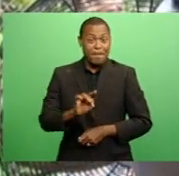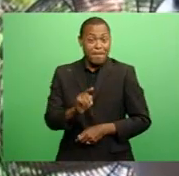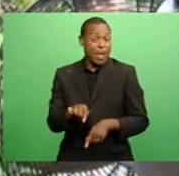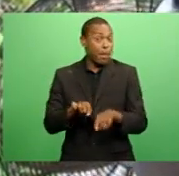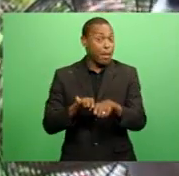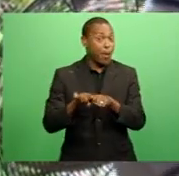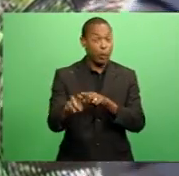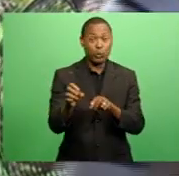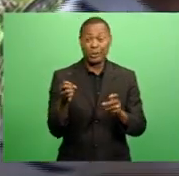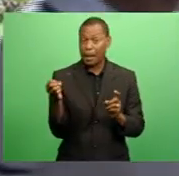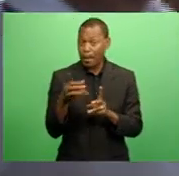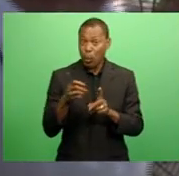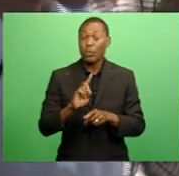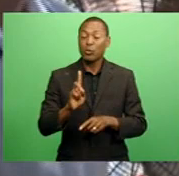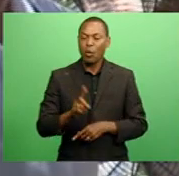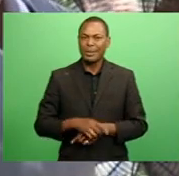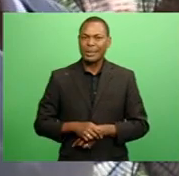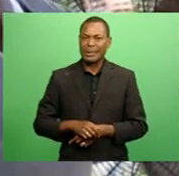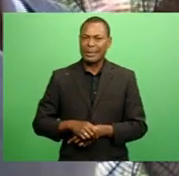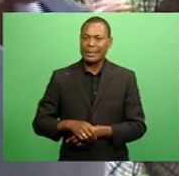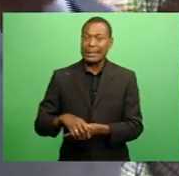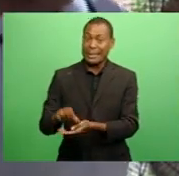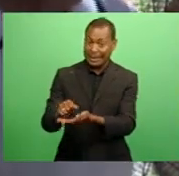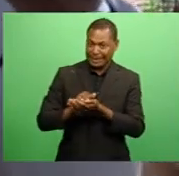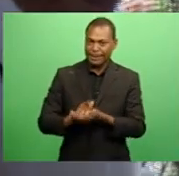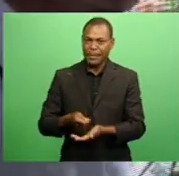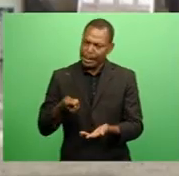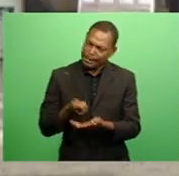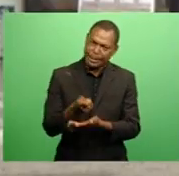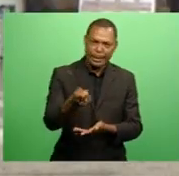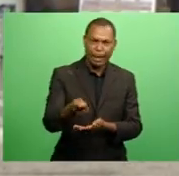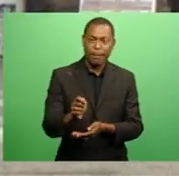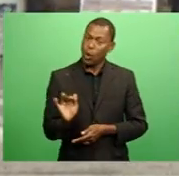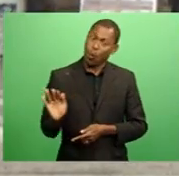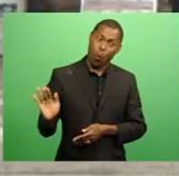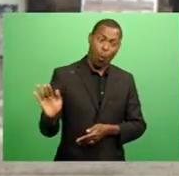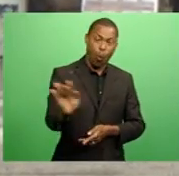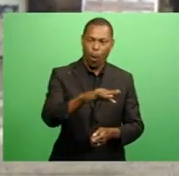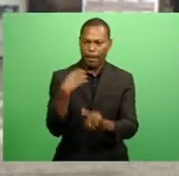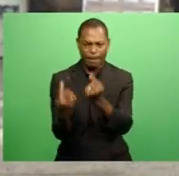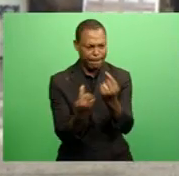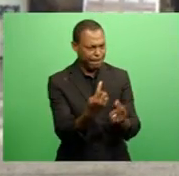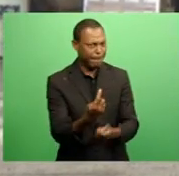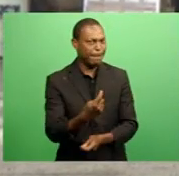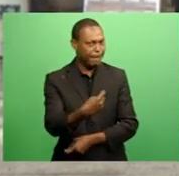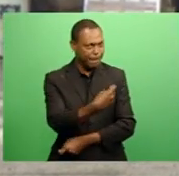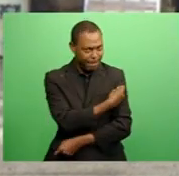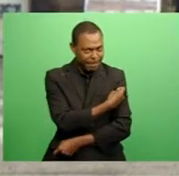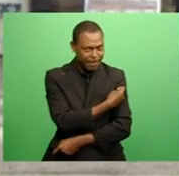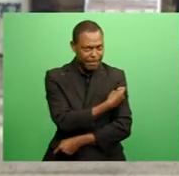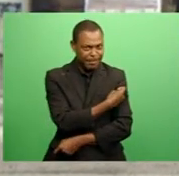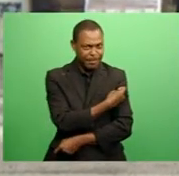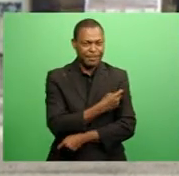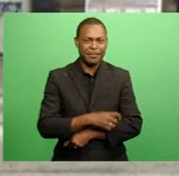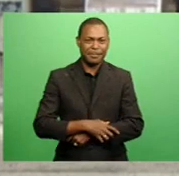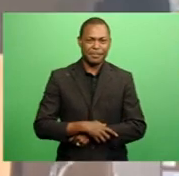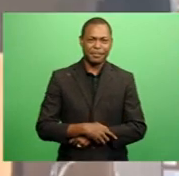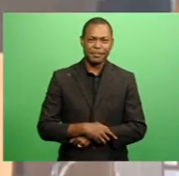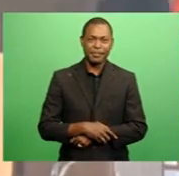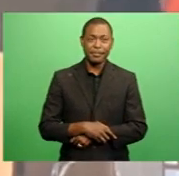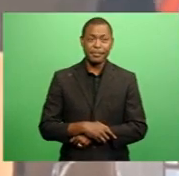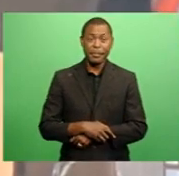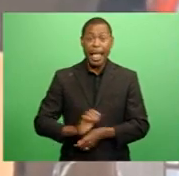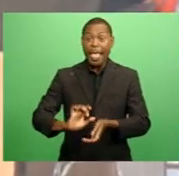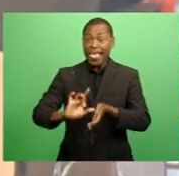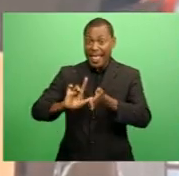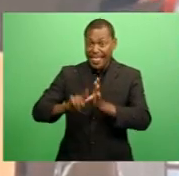supply, pay for the vaccine, and ensure that everybody gets vaccinated, because I cannot overemphasize this. The moment that we